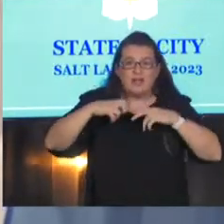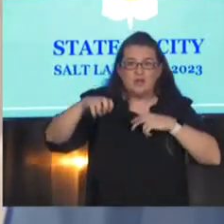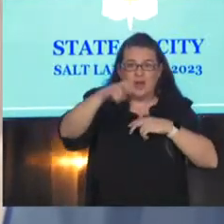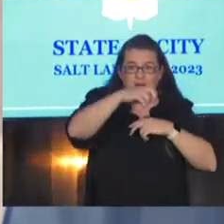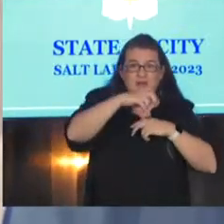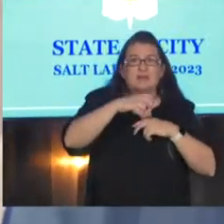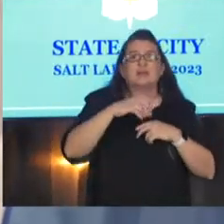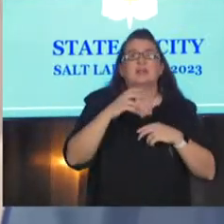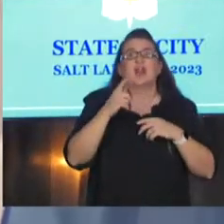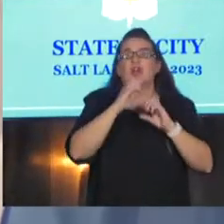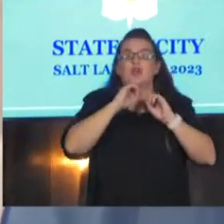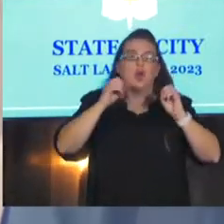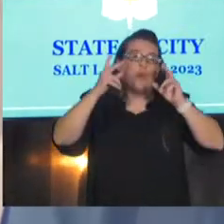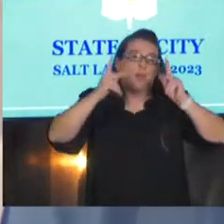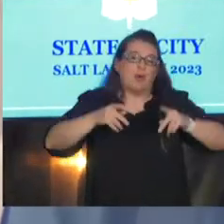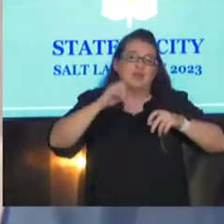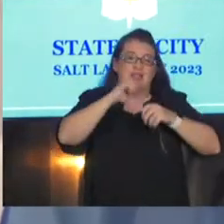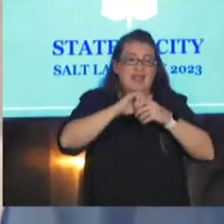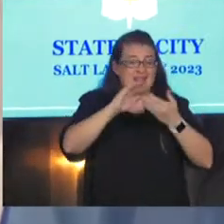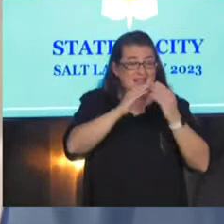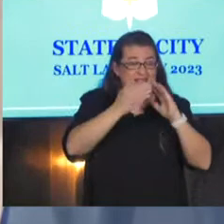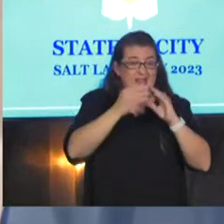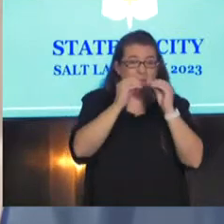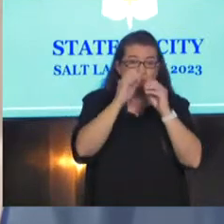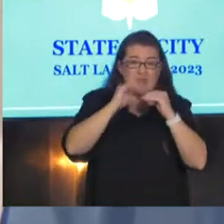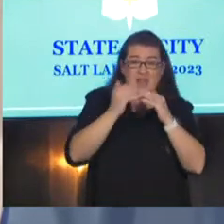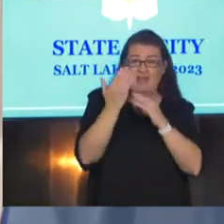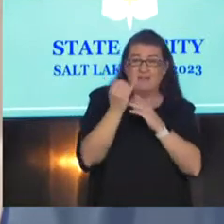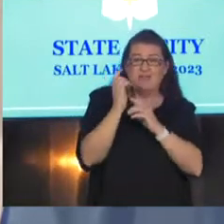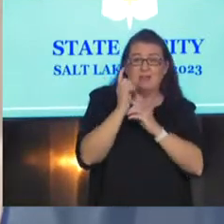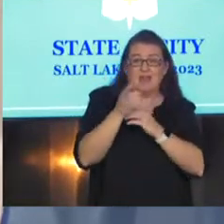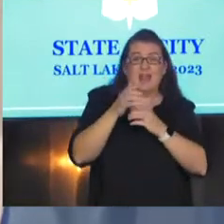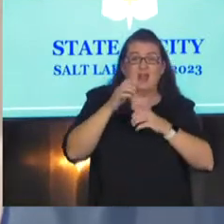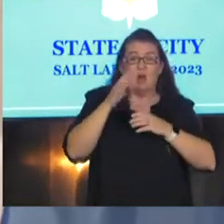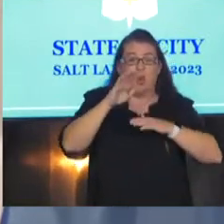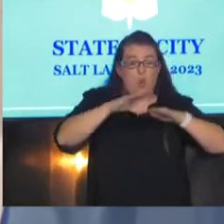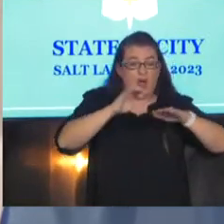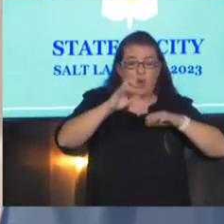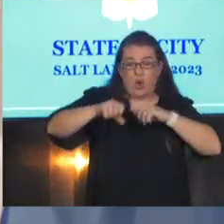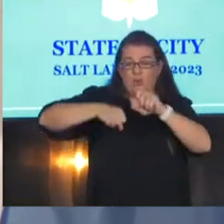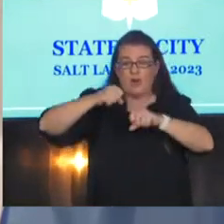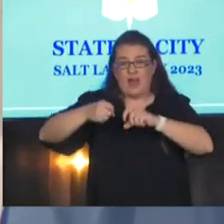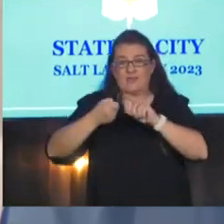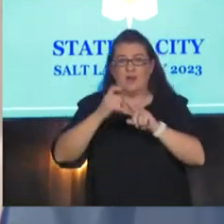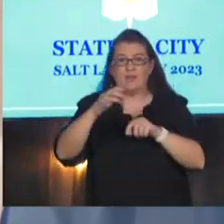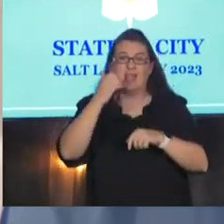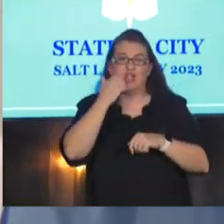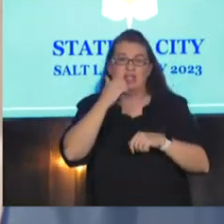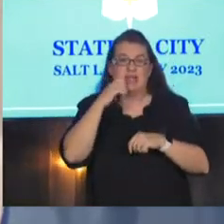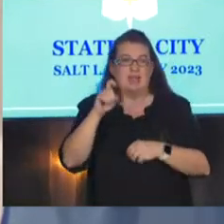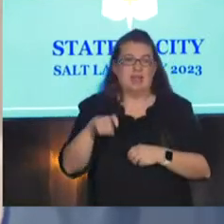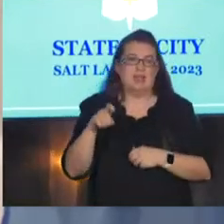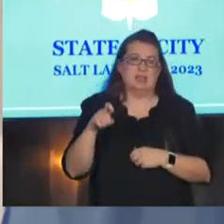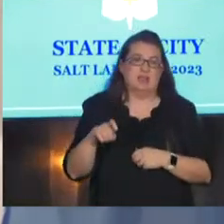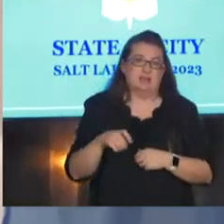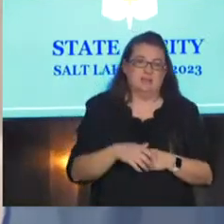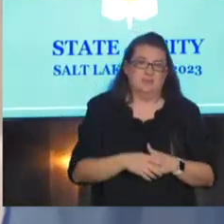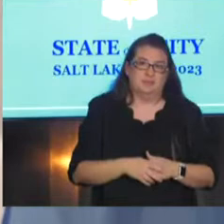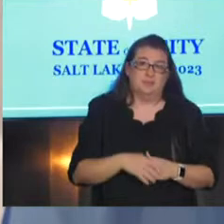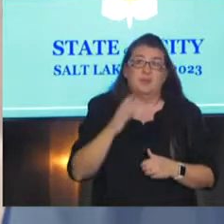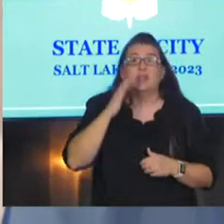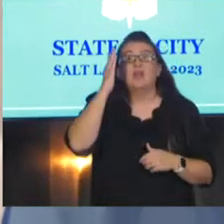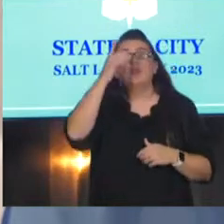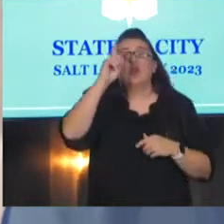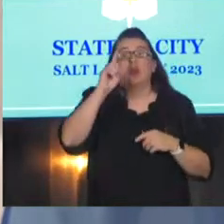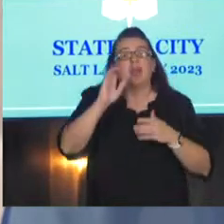where no resident in this city is more than a 15-minute walk or a bike ride away from their daily needs. A future where the city